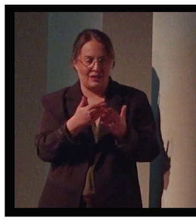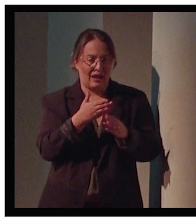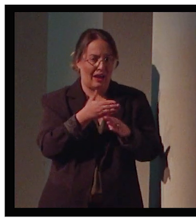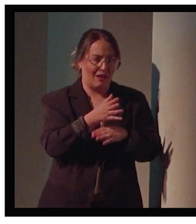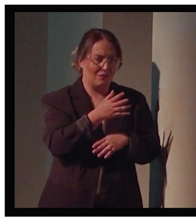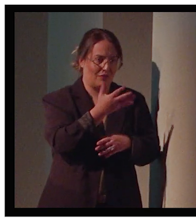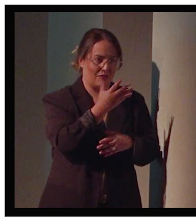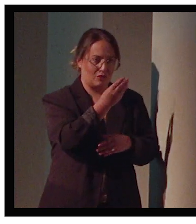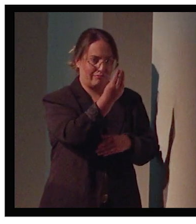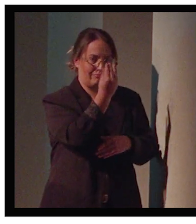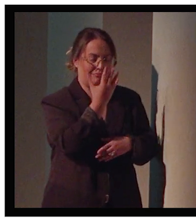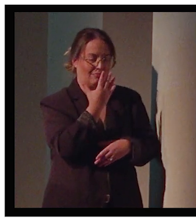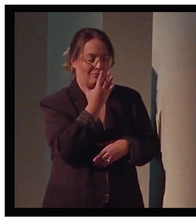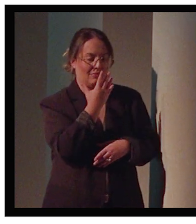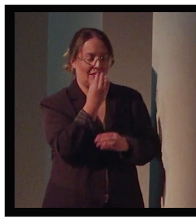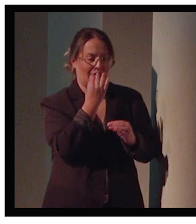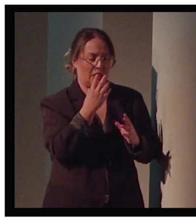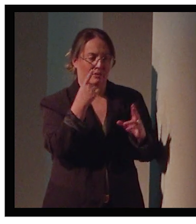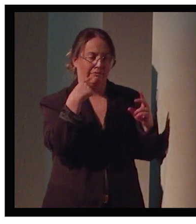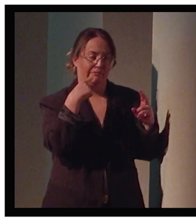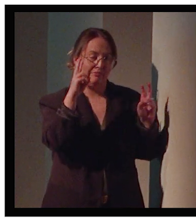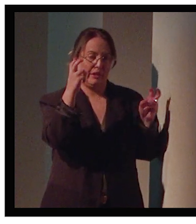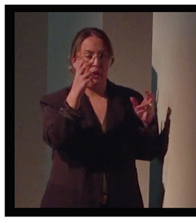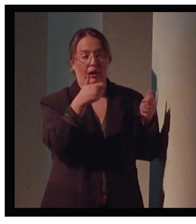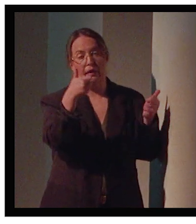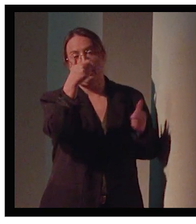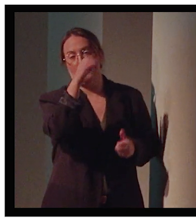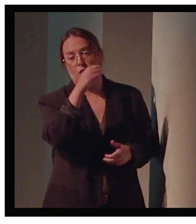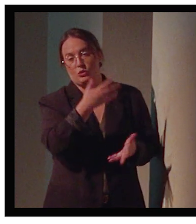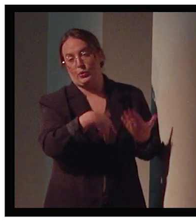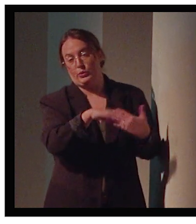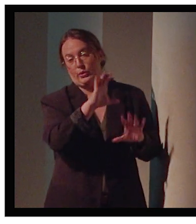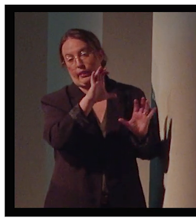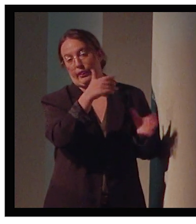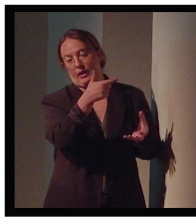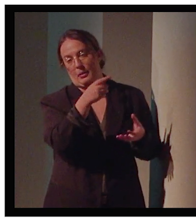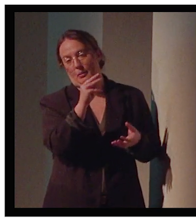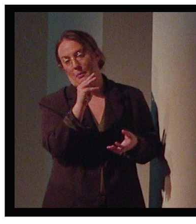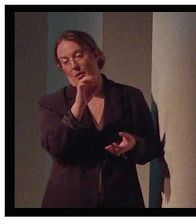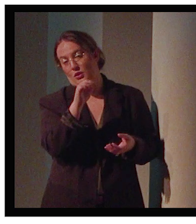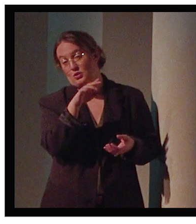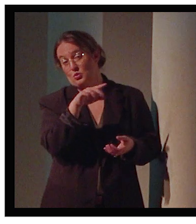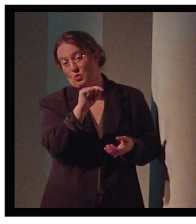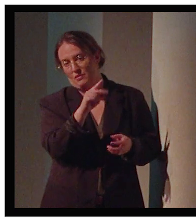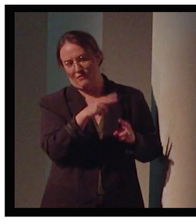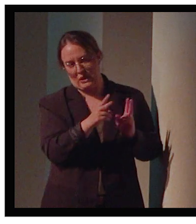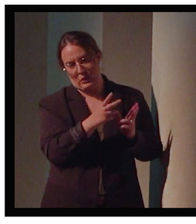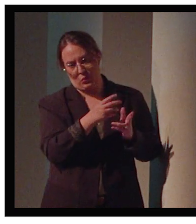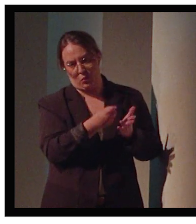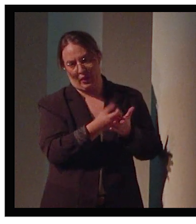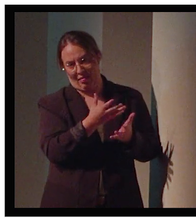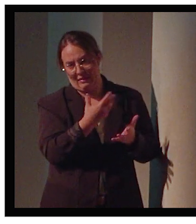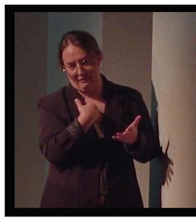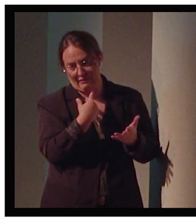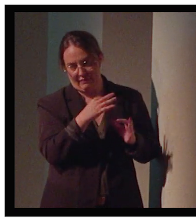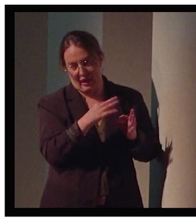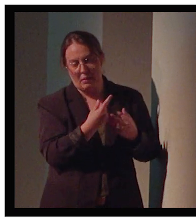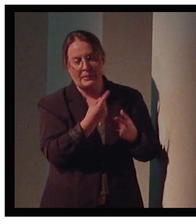another teacher that, quote, in their upper social class, because Morisot was from a pretty wealthy family, it would be,